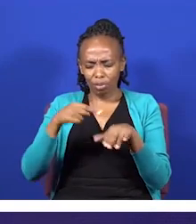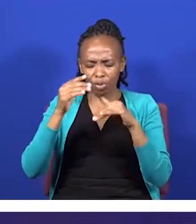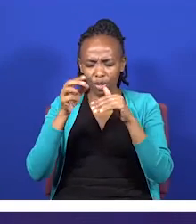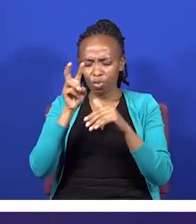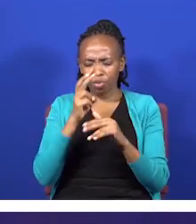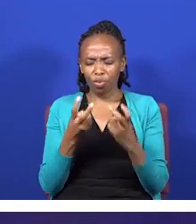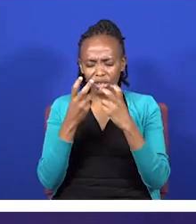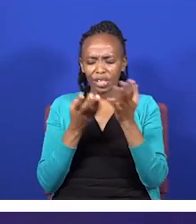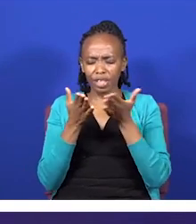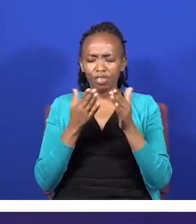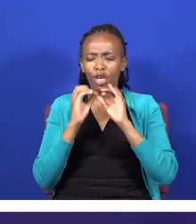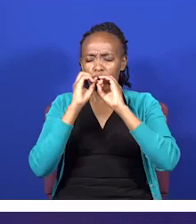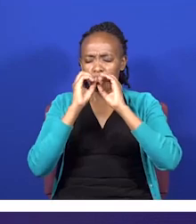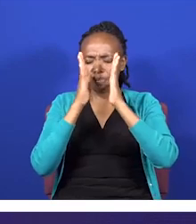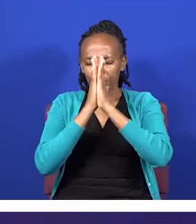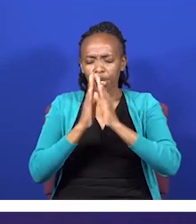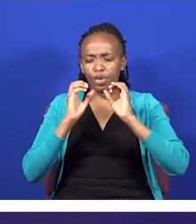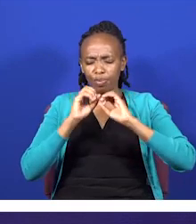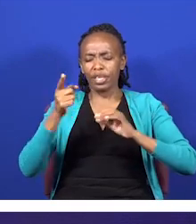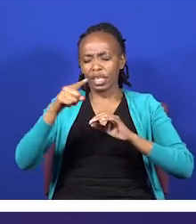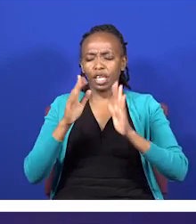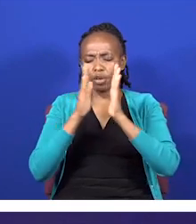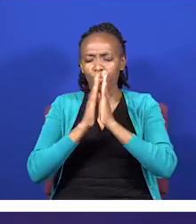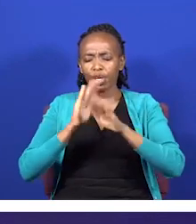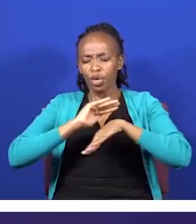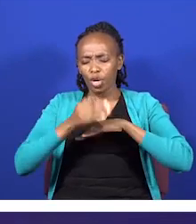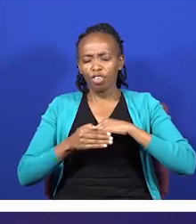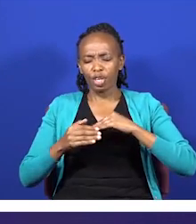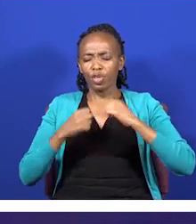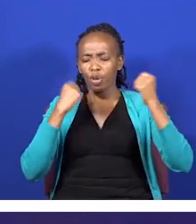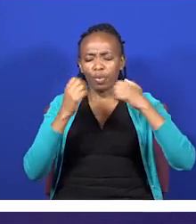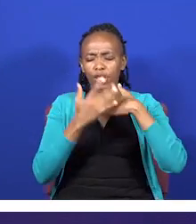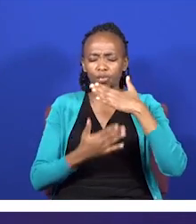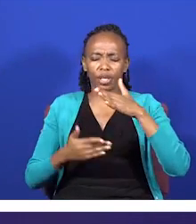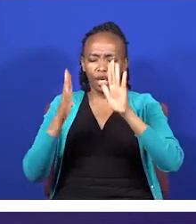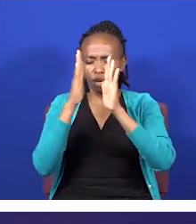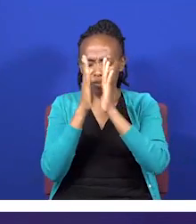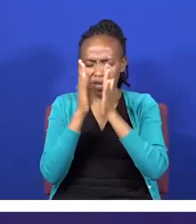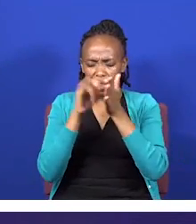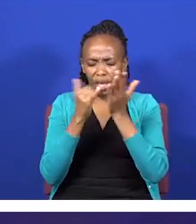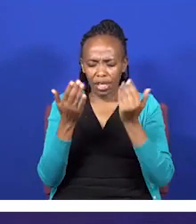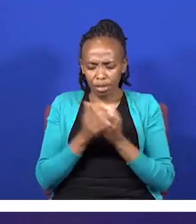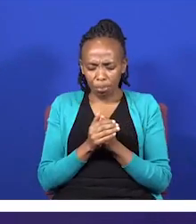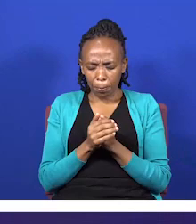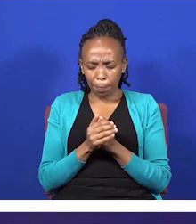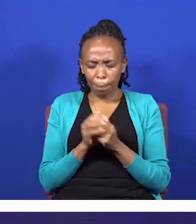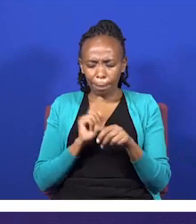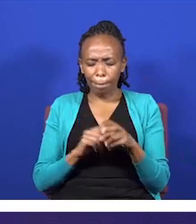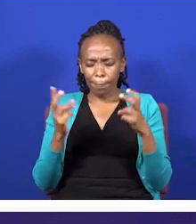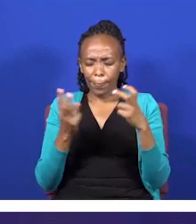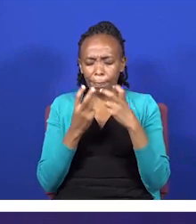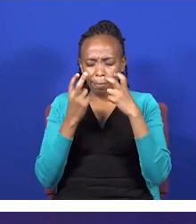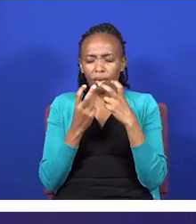service, I pray that you will bless us and I pray that you will cover us with your mighty blood. And I pray that as we watch, you